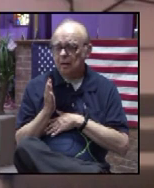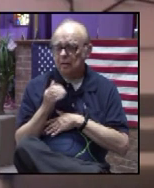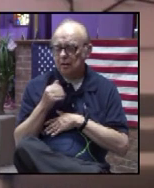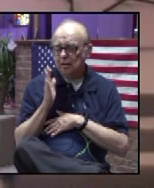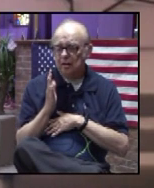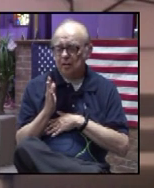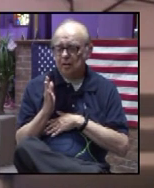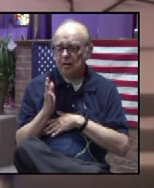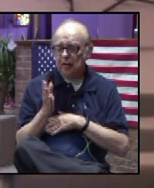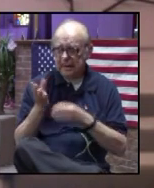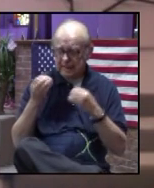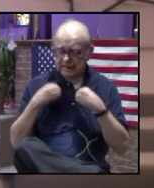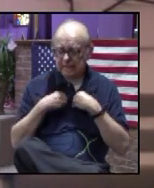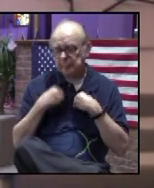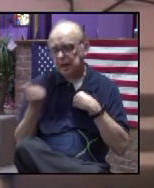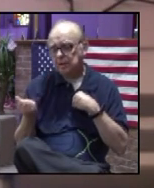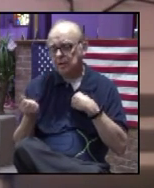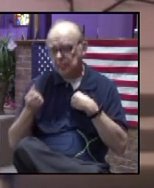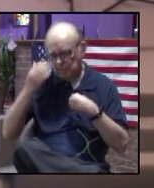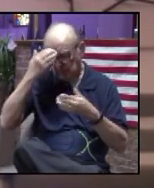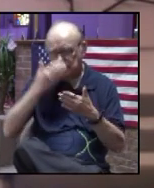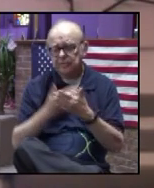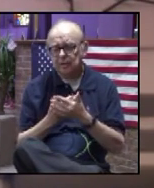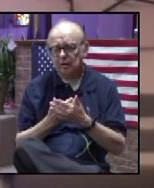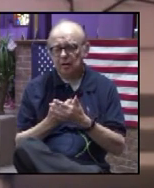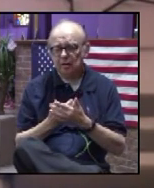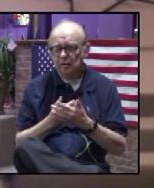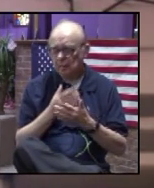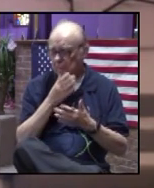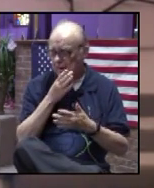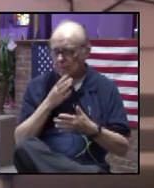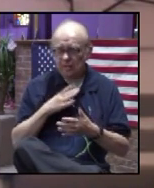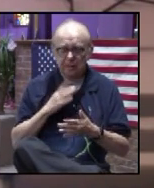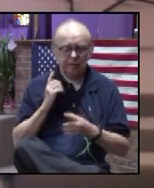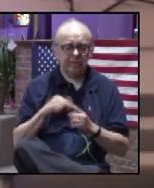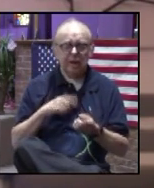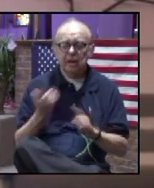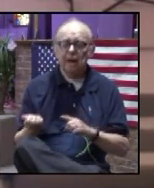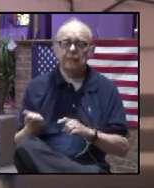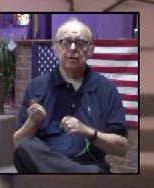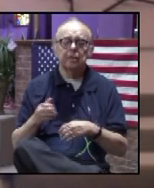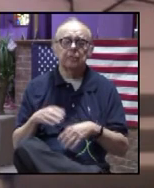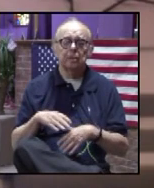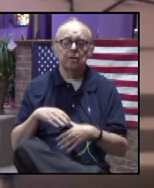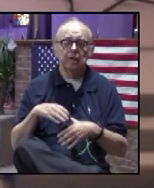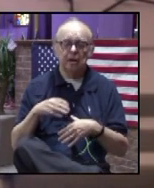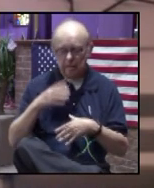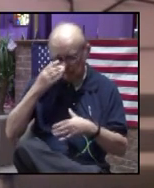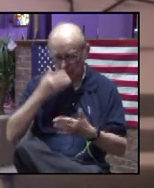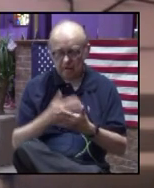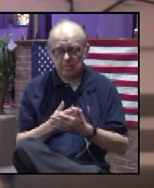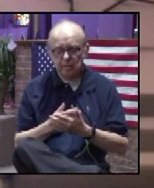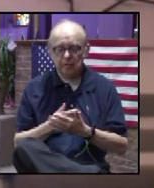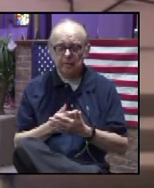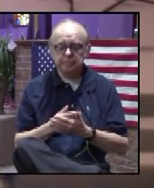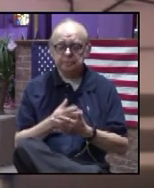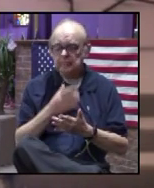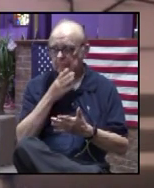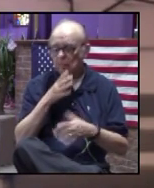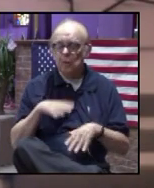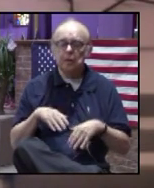God, would you give me another son? She wasn't able to have another son. And so she adopted